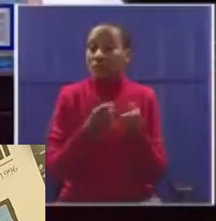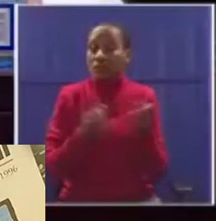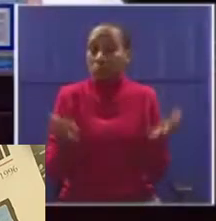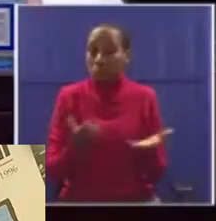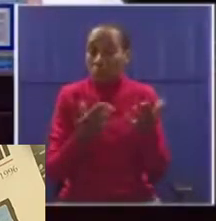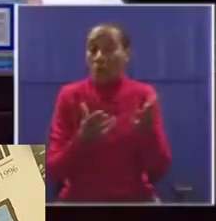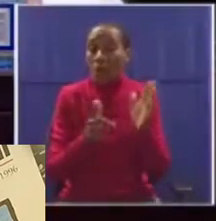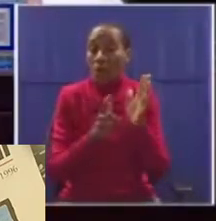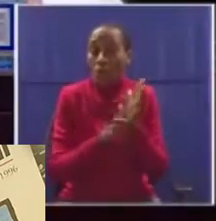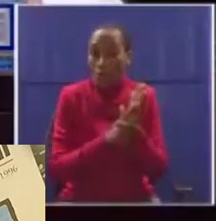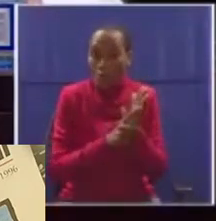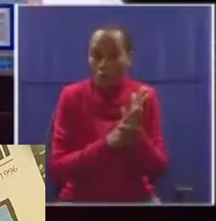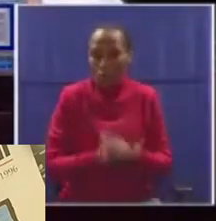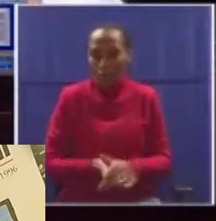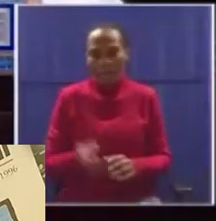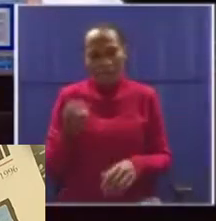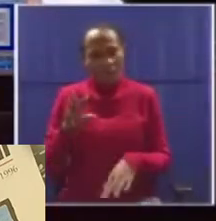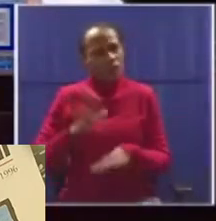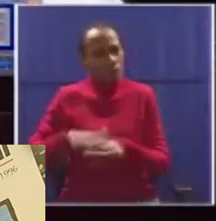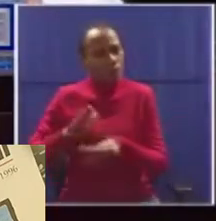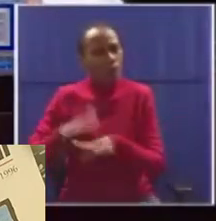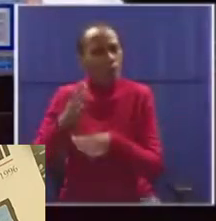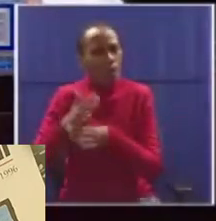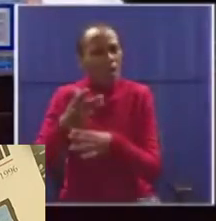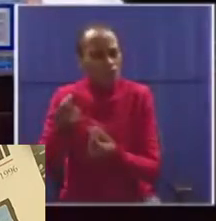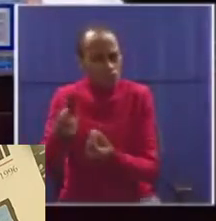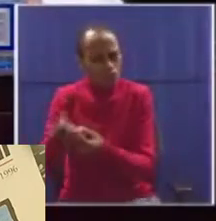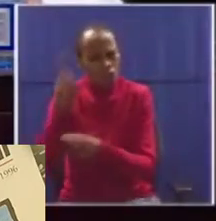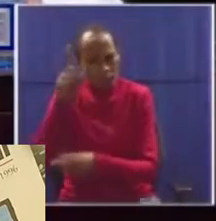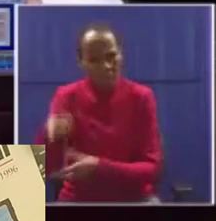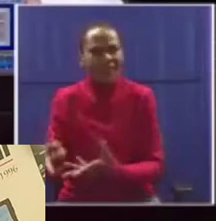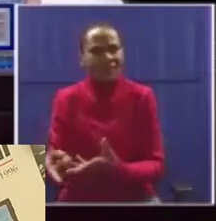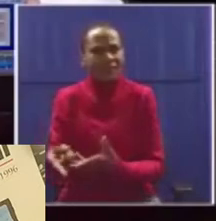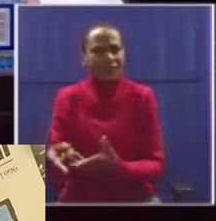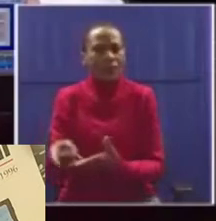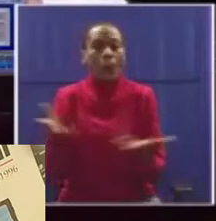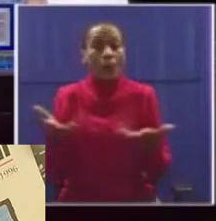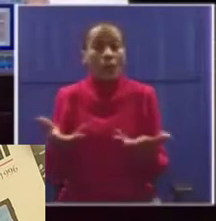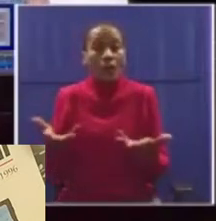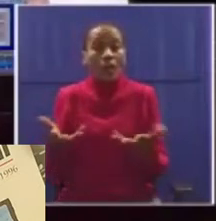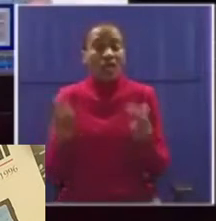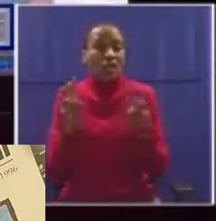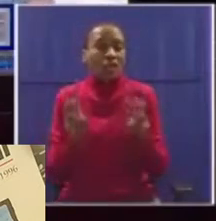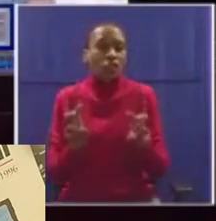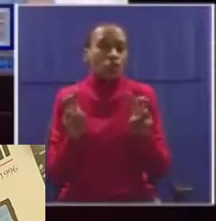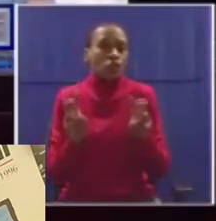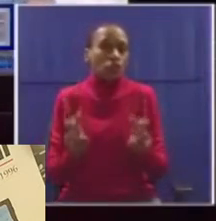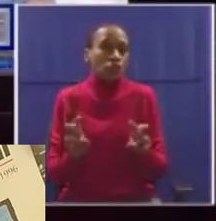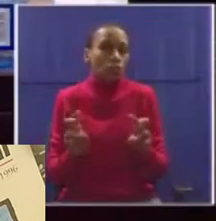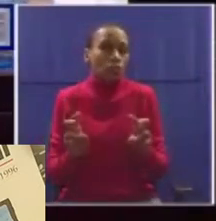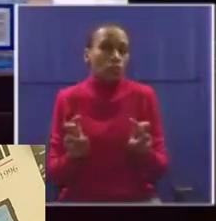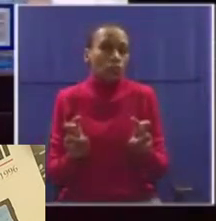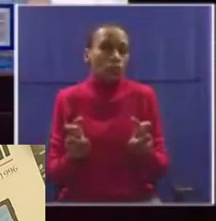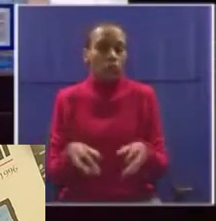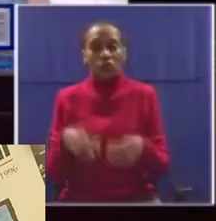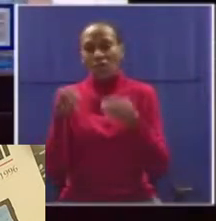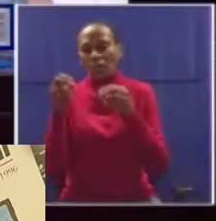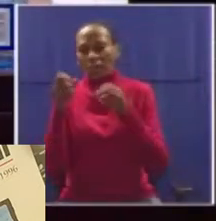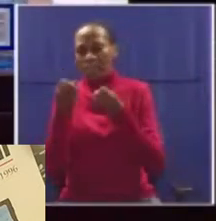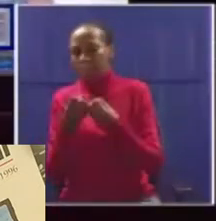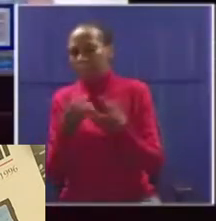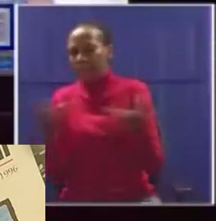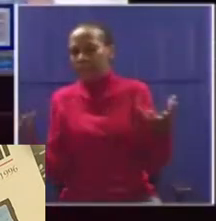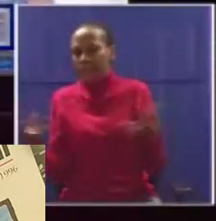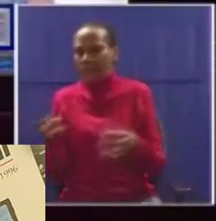however more still have to be done on matters and many issues